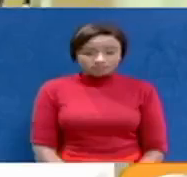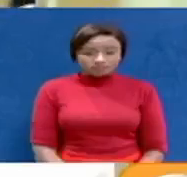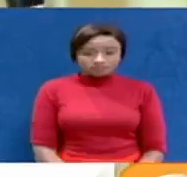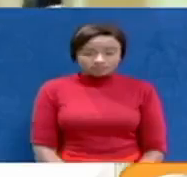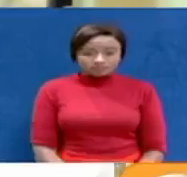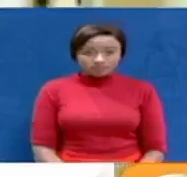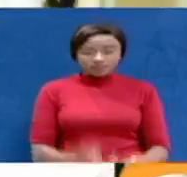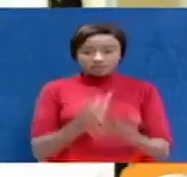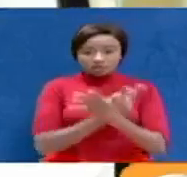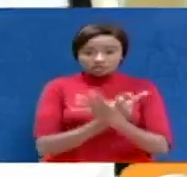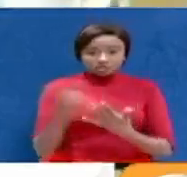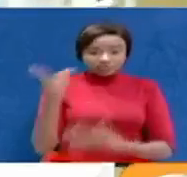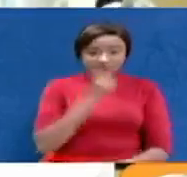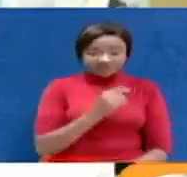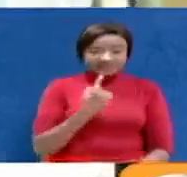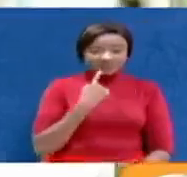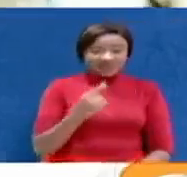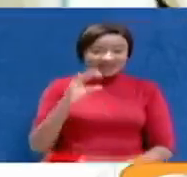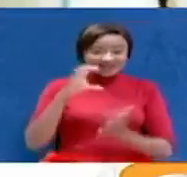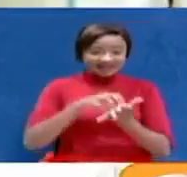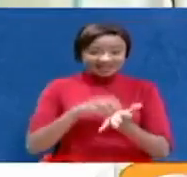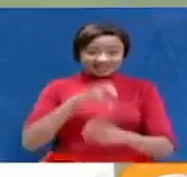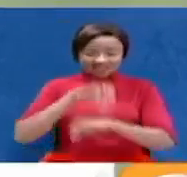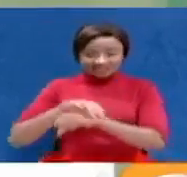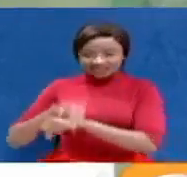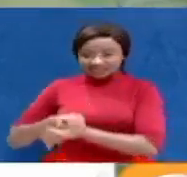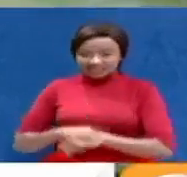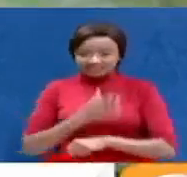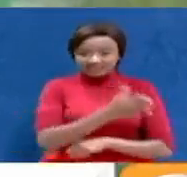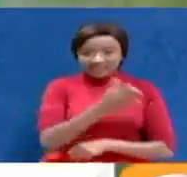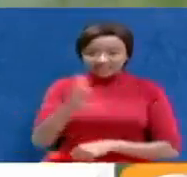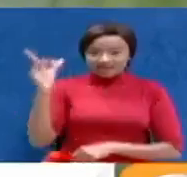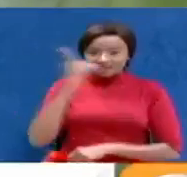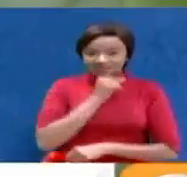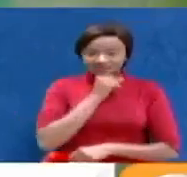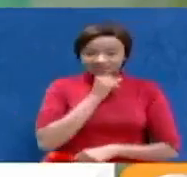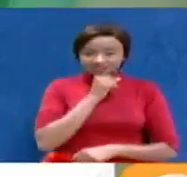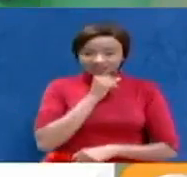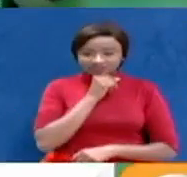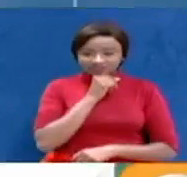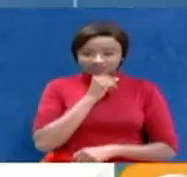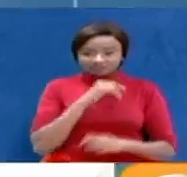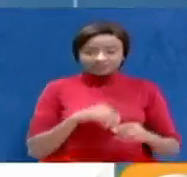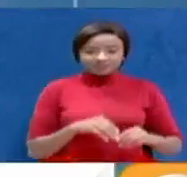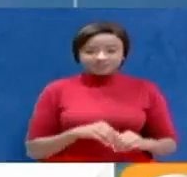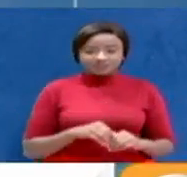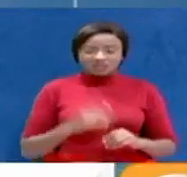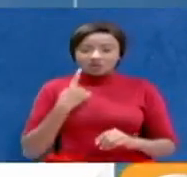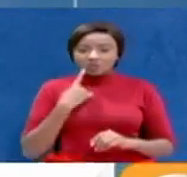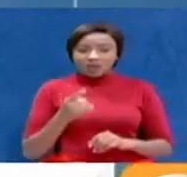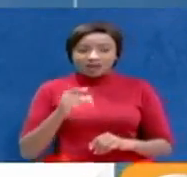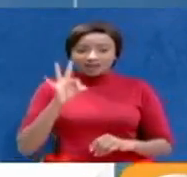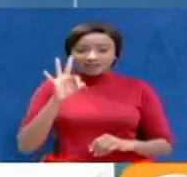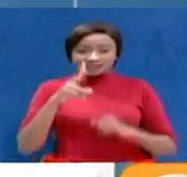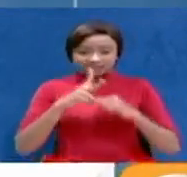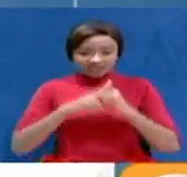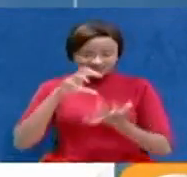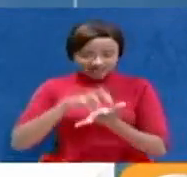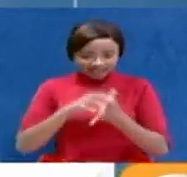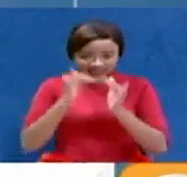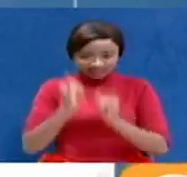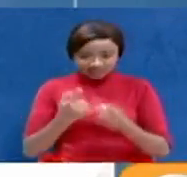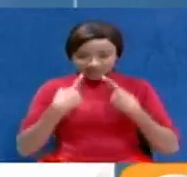The last 2 weeks, at least 100 cases of the novel coronavirus infections have been reported almost on a daily basis. 137 new